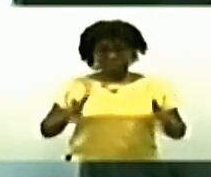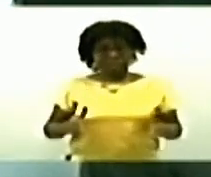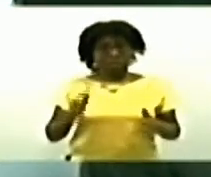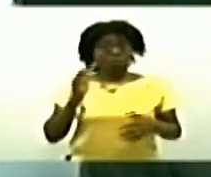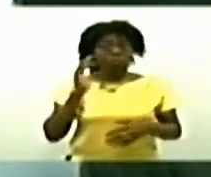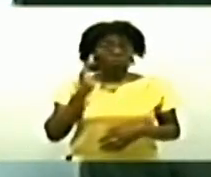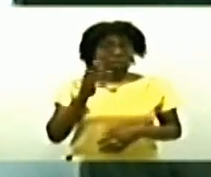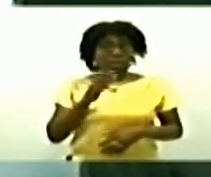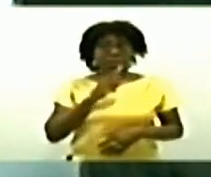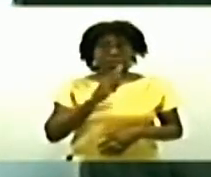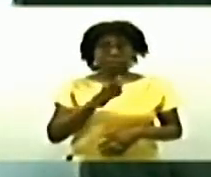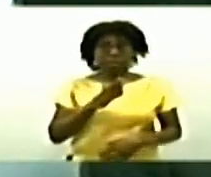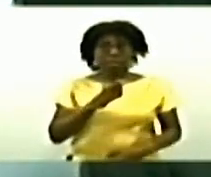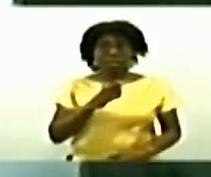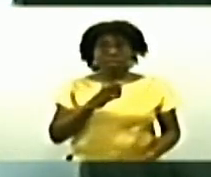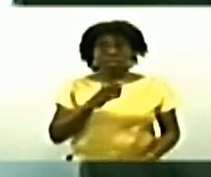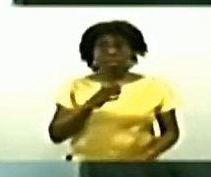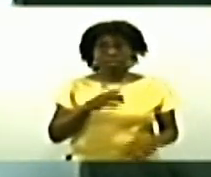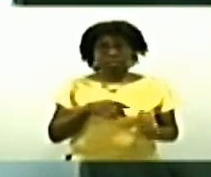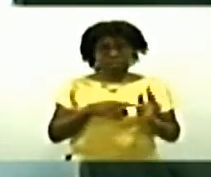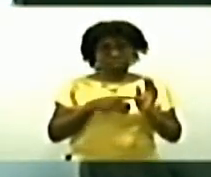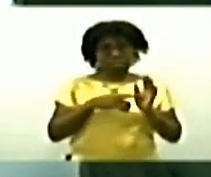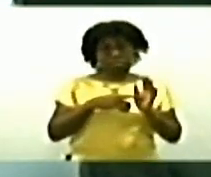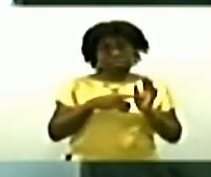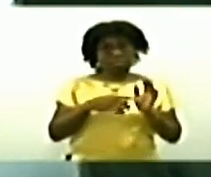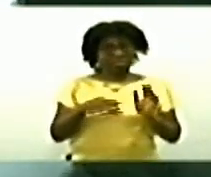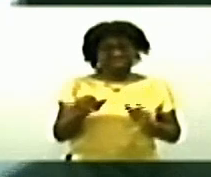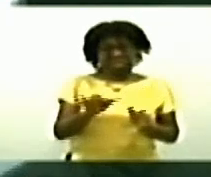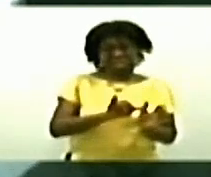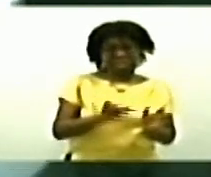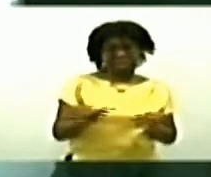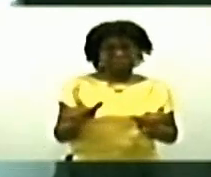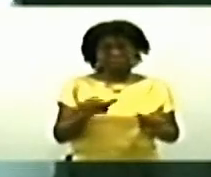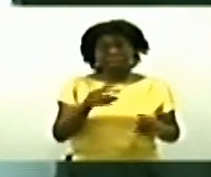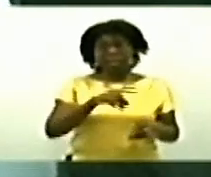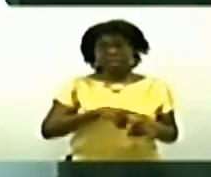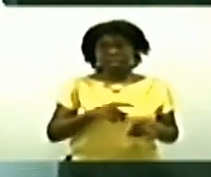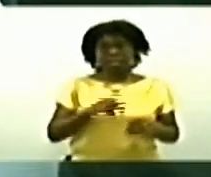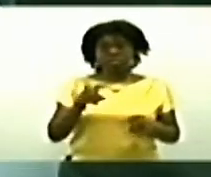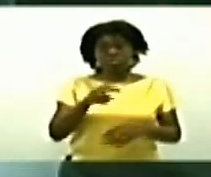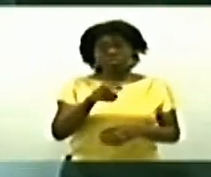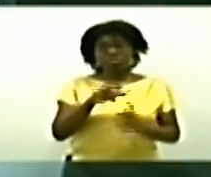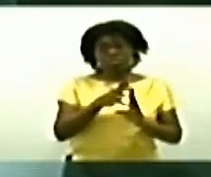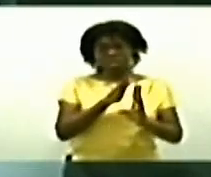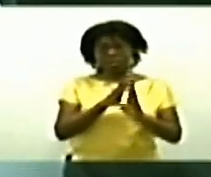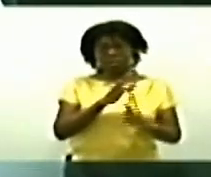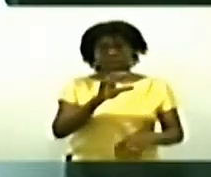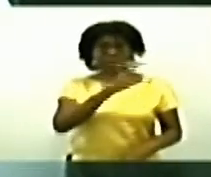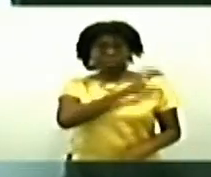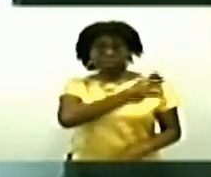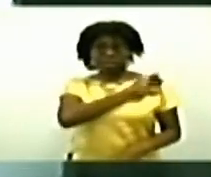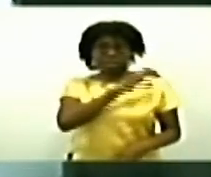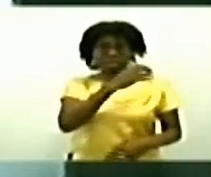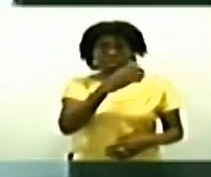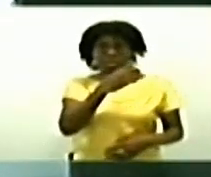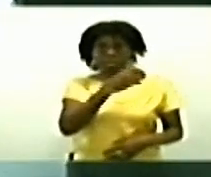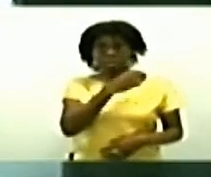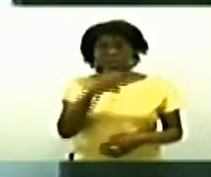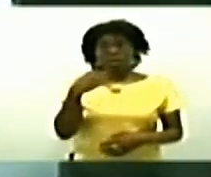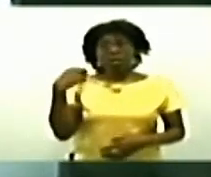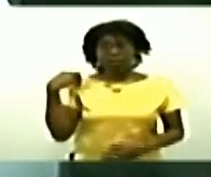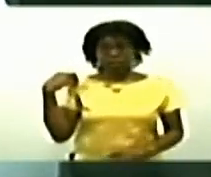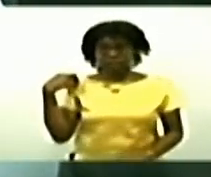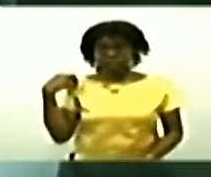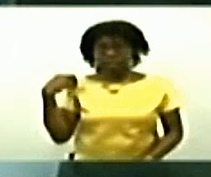that of our traffic department police officers. And as